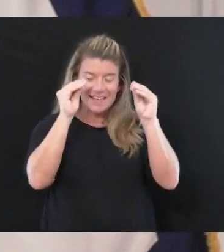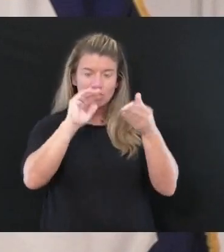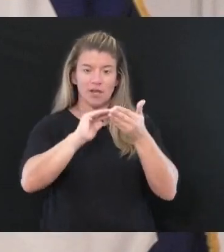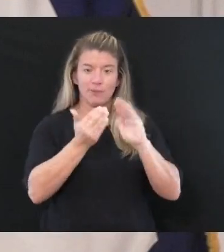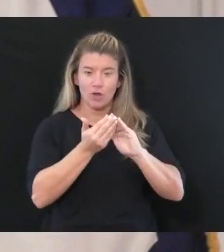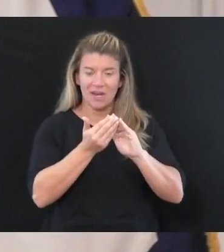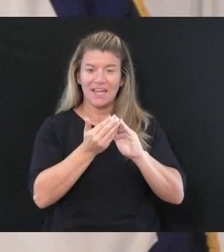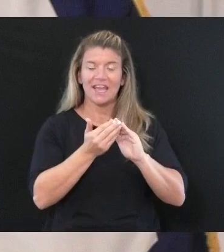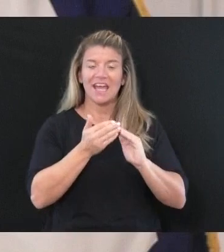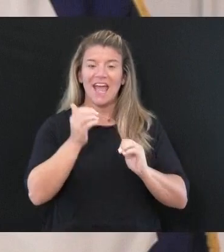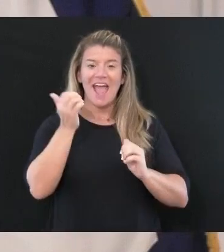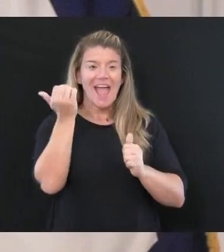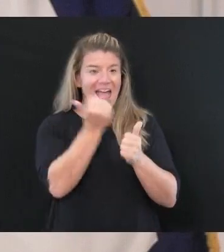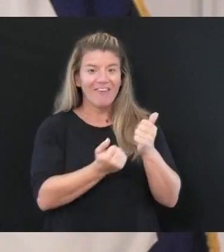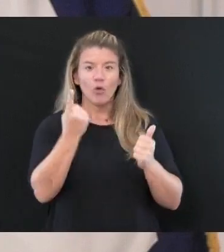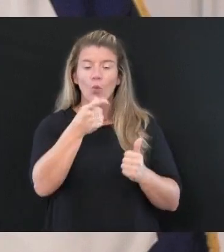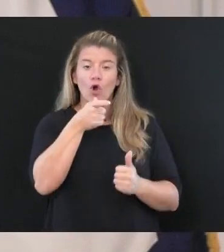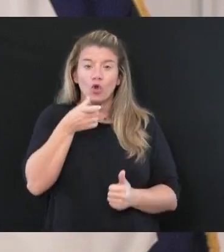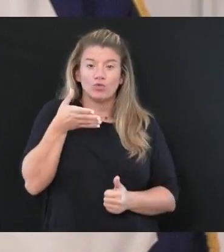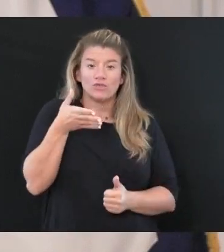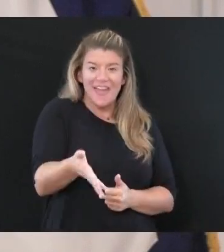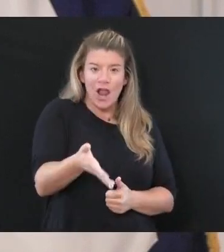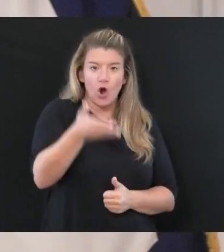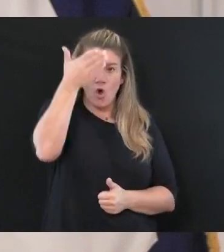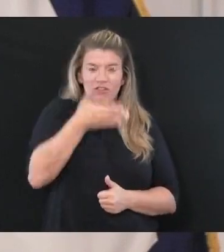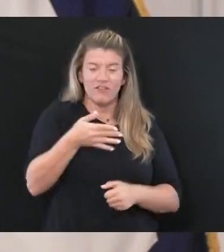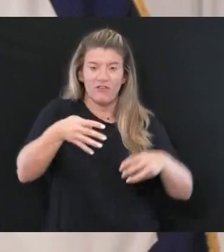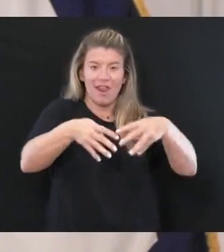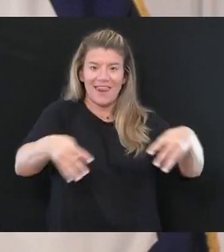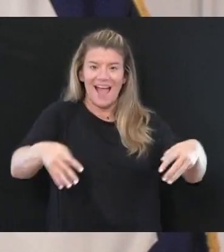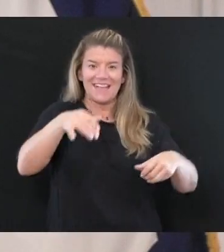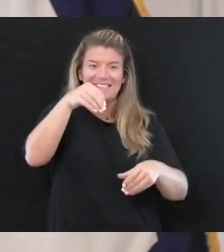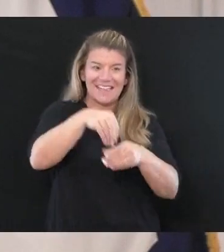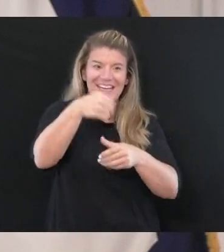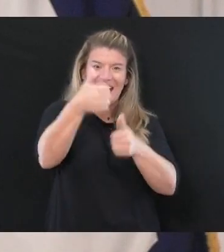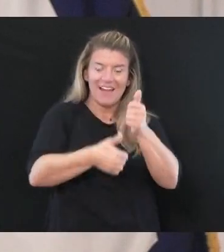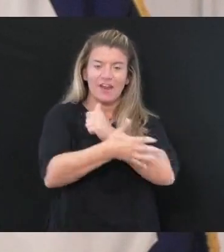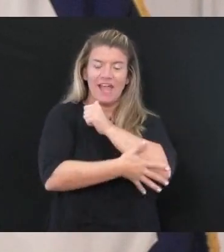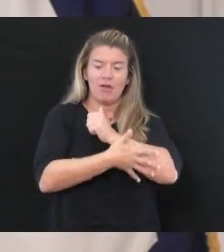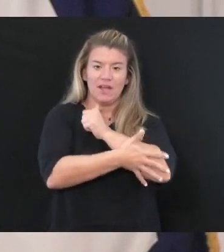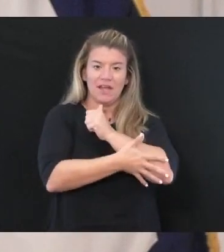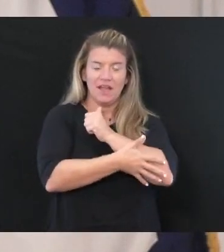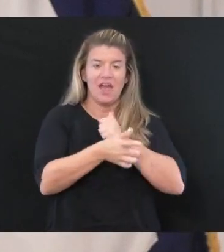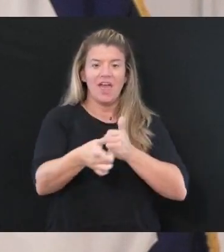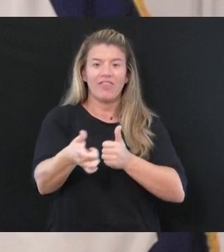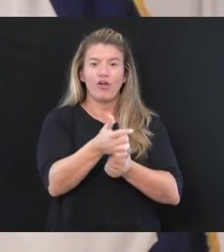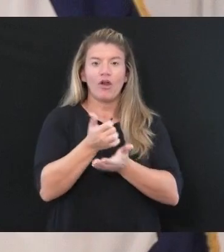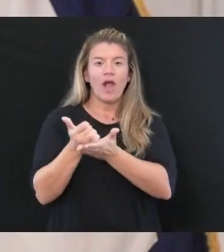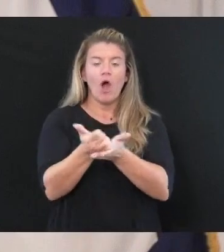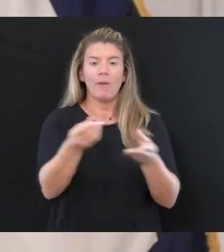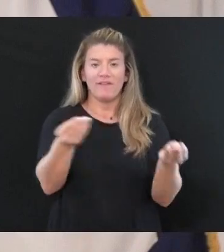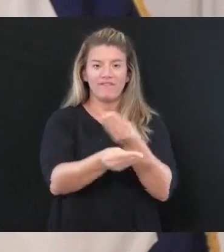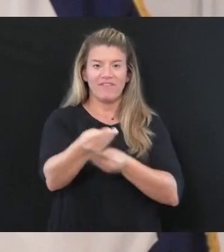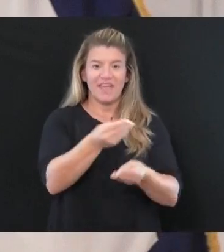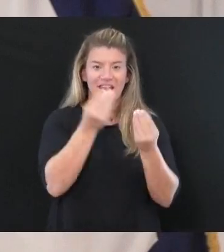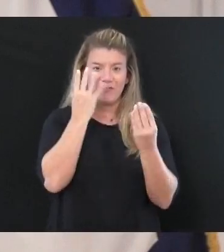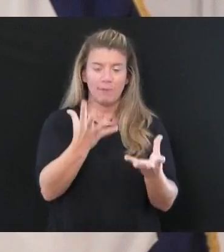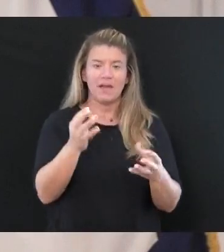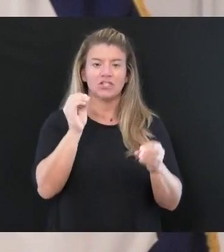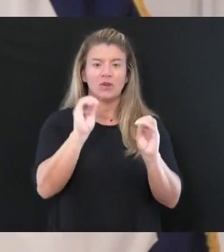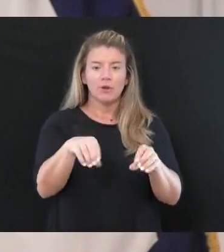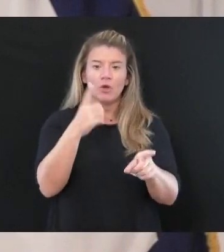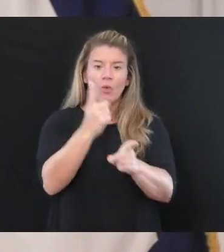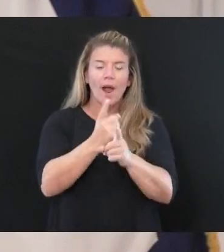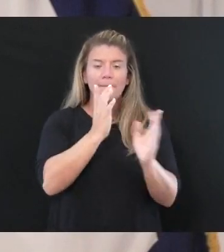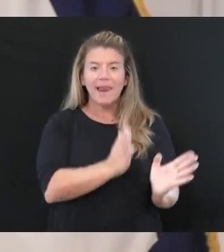all those that are there on the front lines in our counties that are feeding us information and putting together